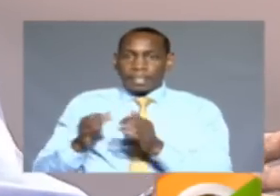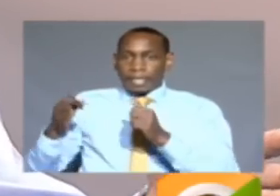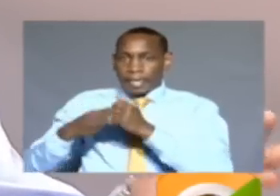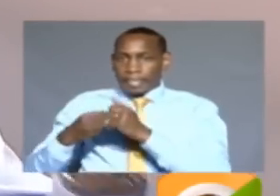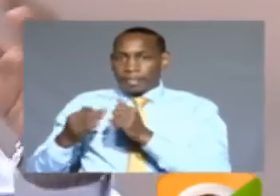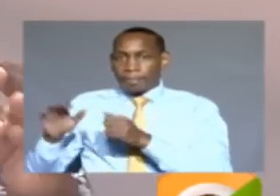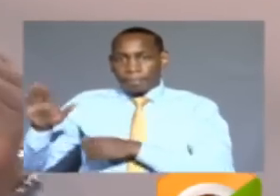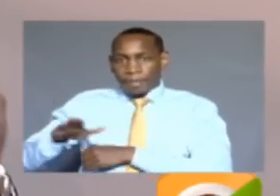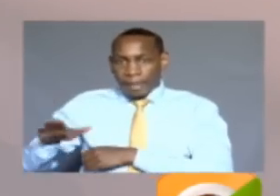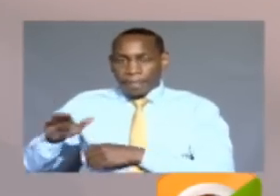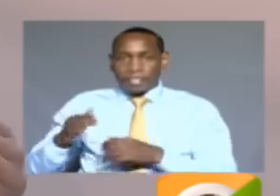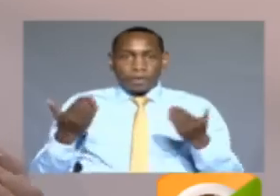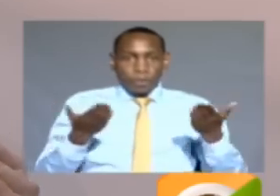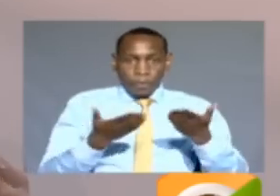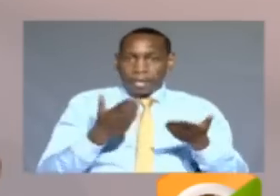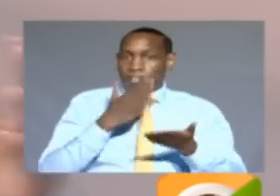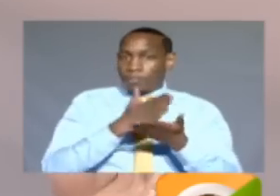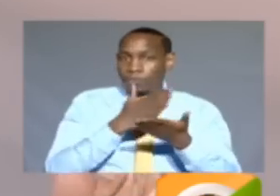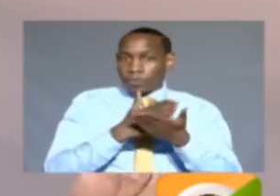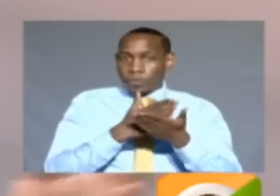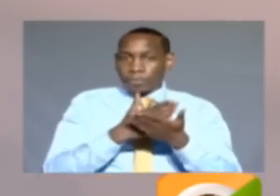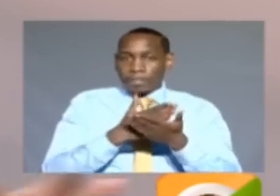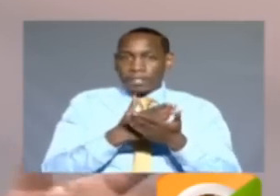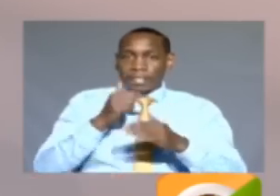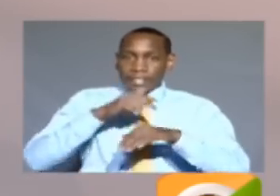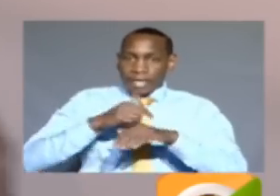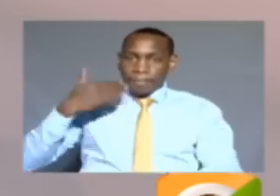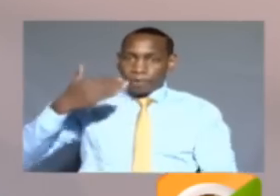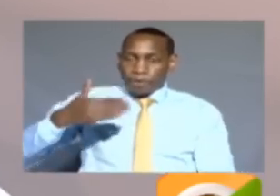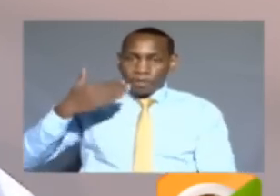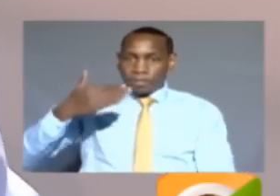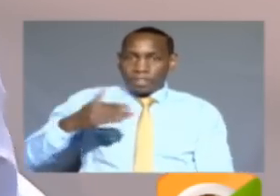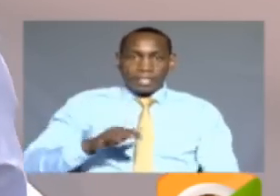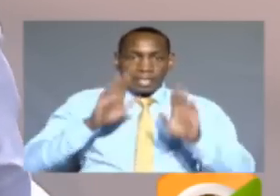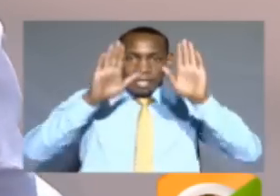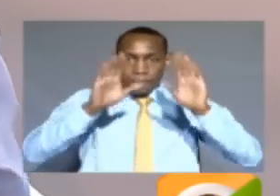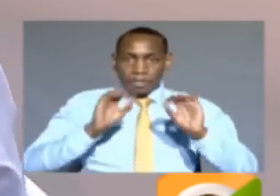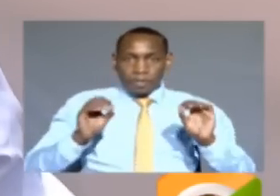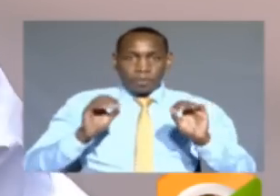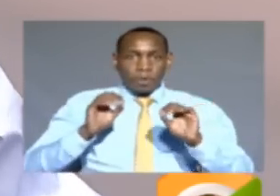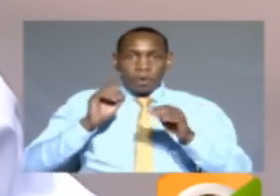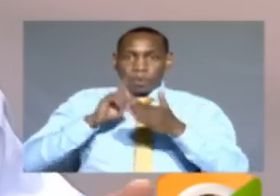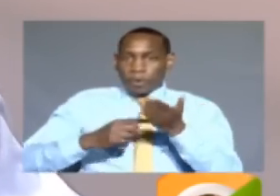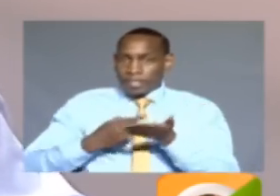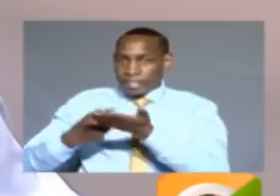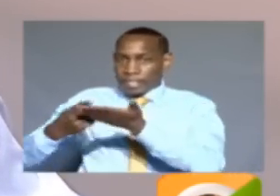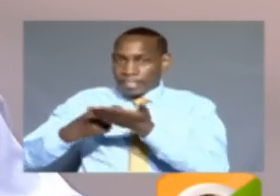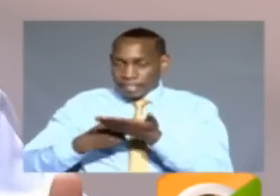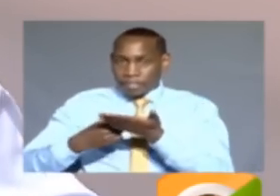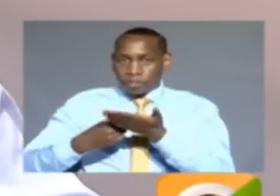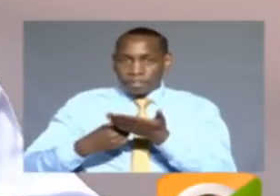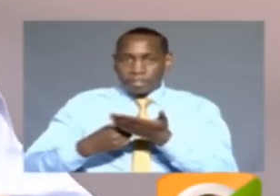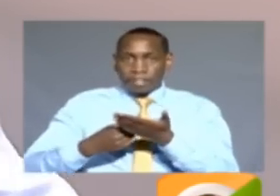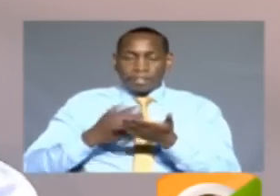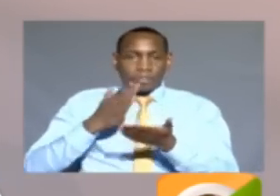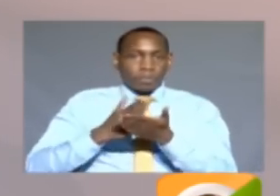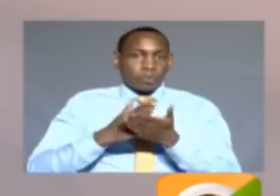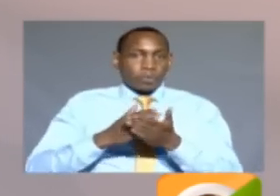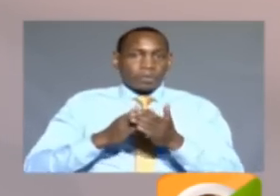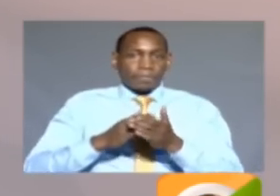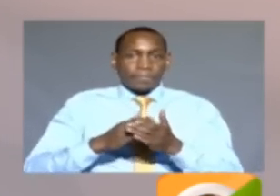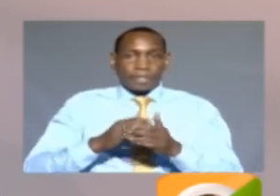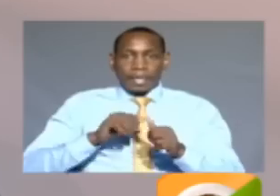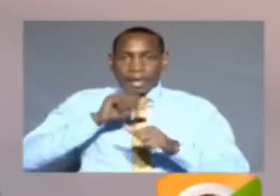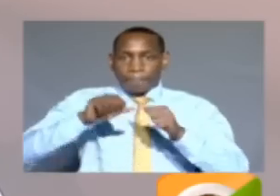Parliament, that sort of thing, where actually every time it did not even matter what the conversation was all about. It was really just about